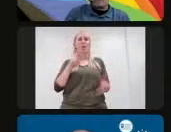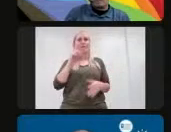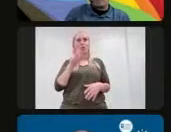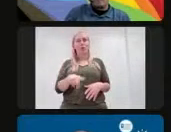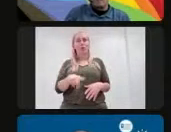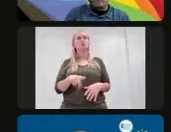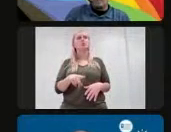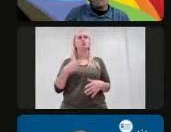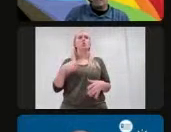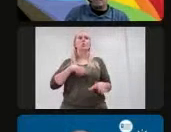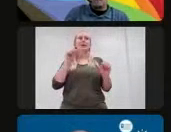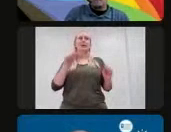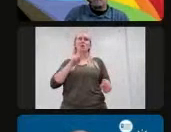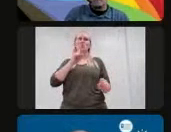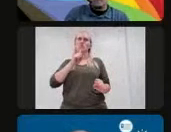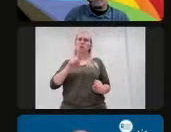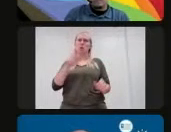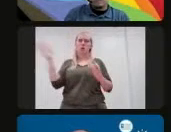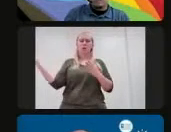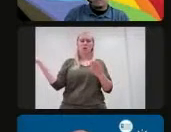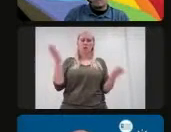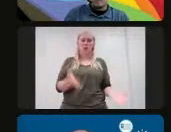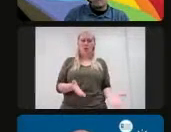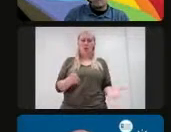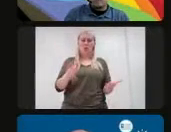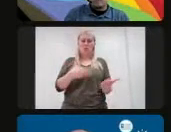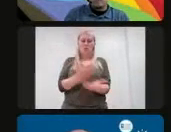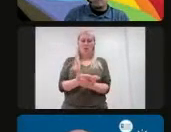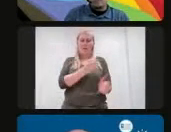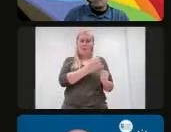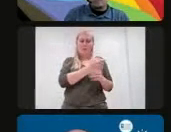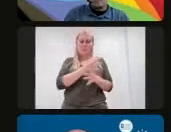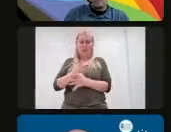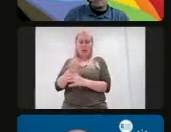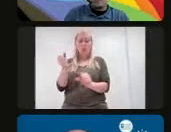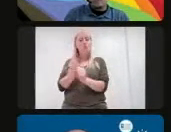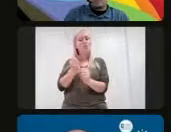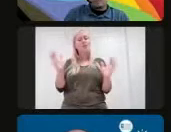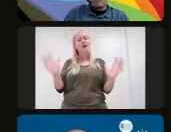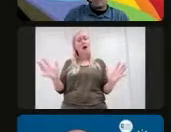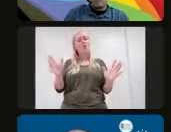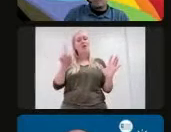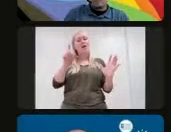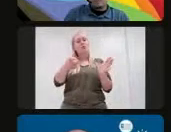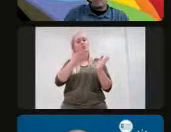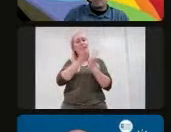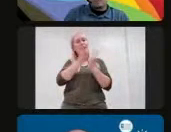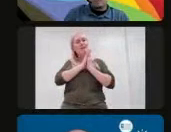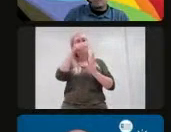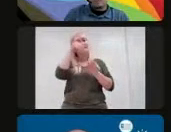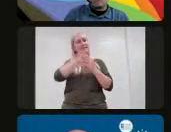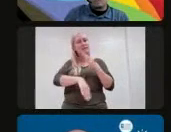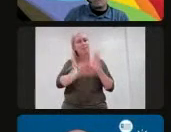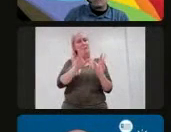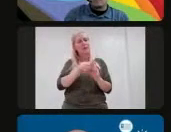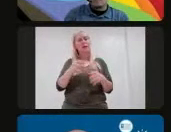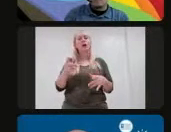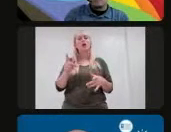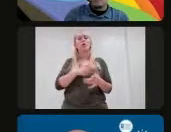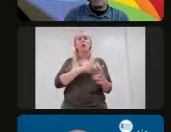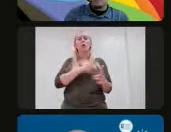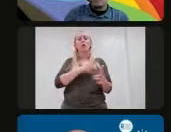that we can really come prepared without asking. The second thing is to cut down the